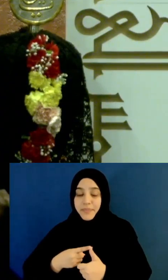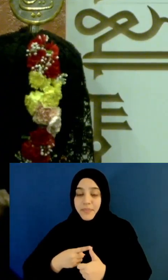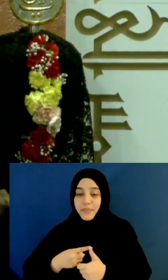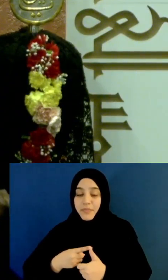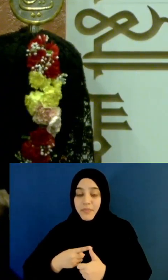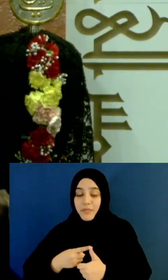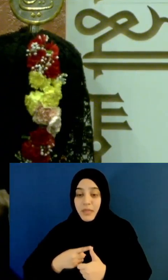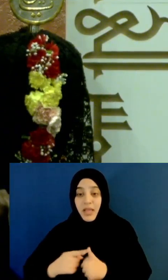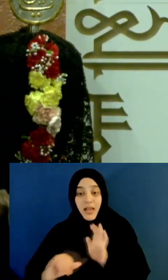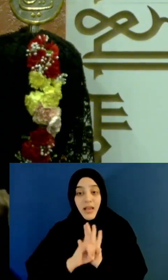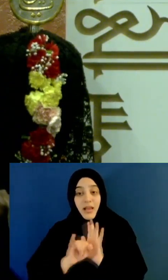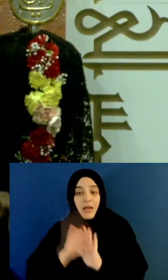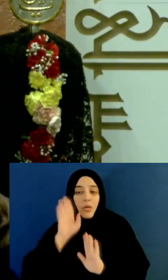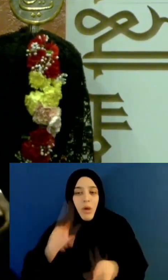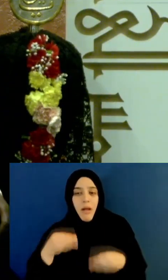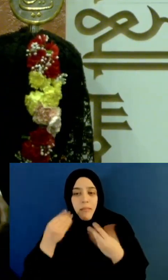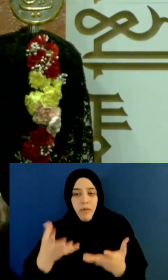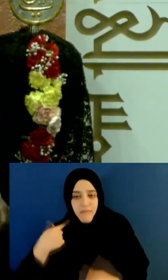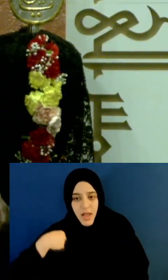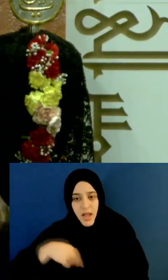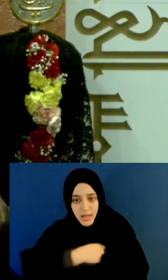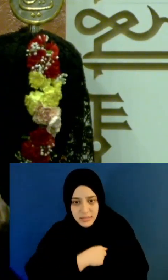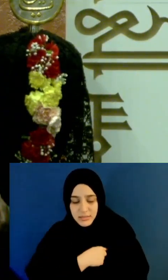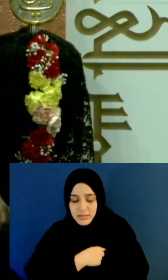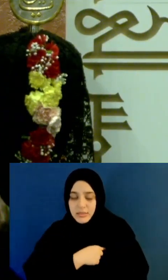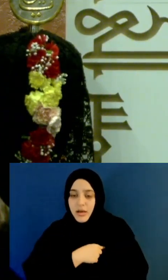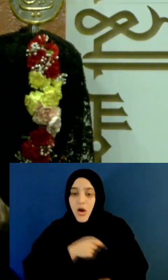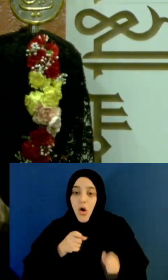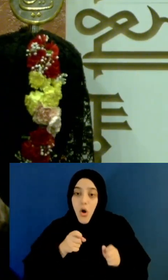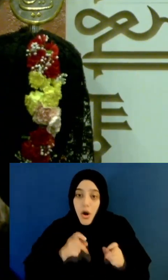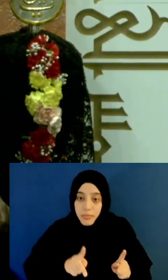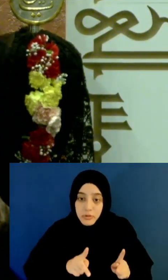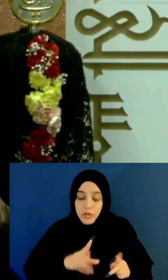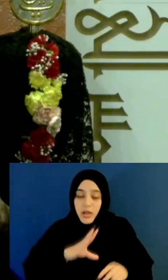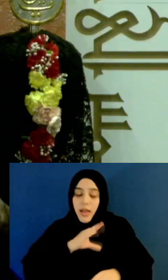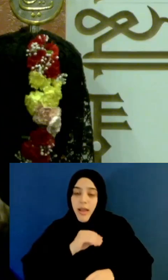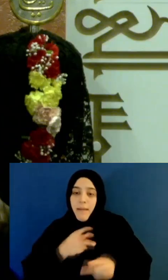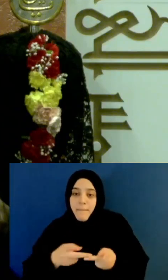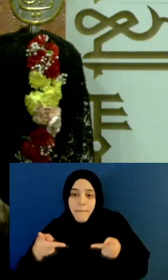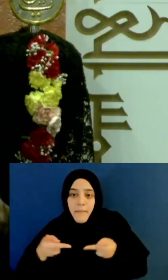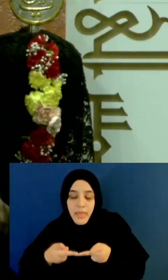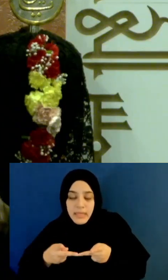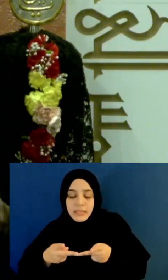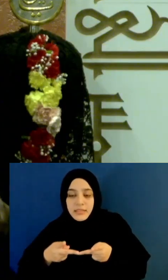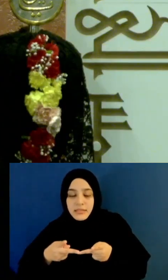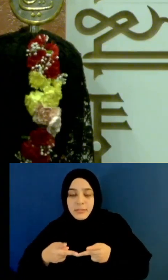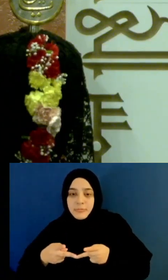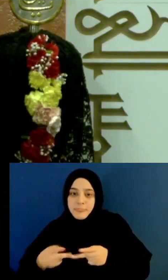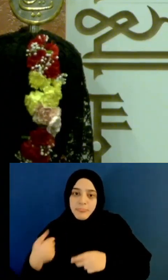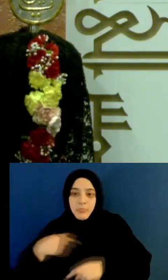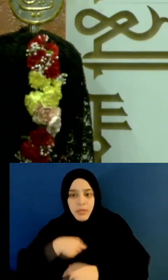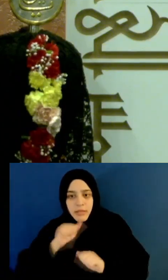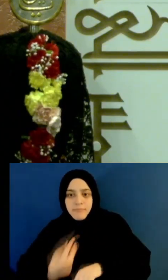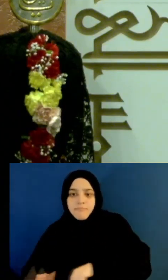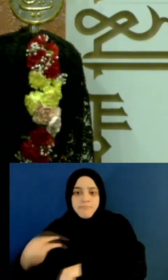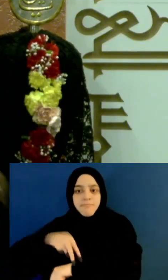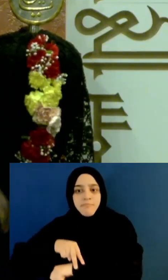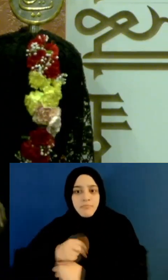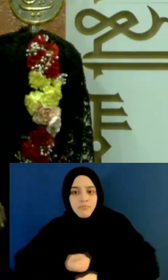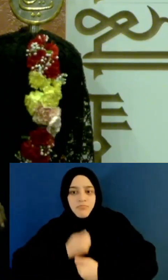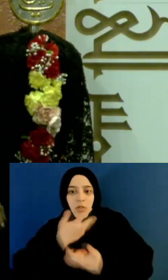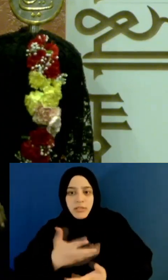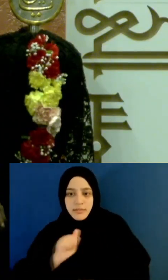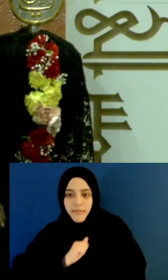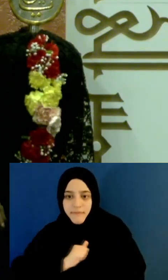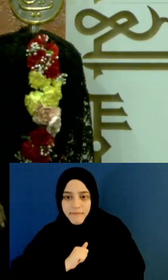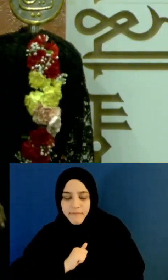us with an opportunity and platform to express ourselves. Kindly pay attention, mu'minin and mu'minat.